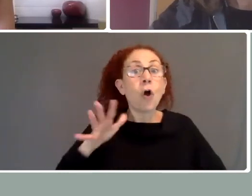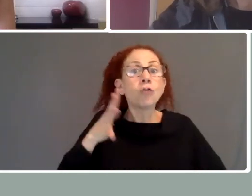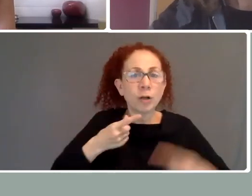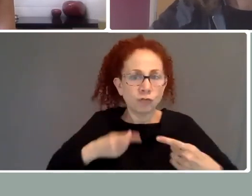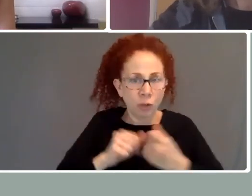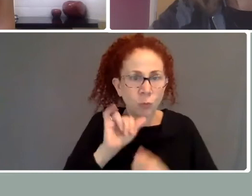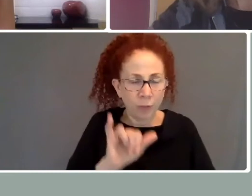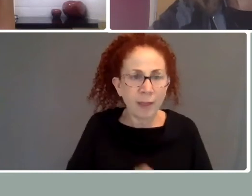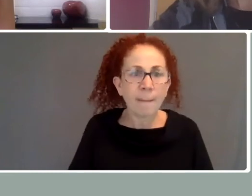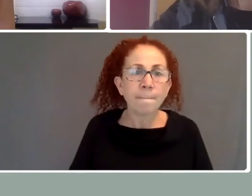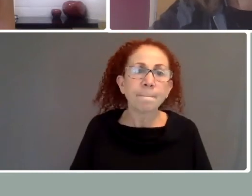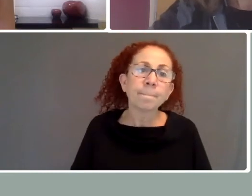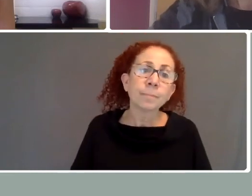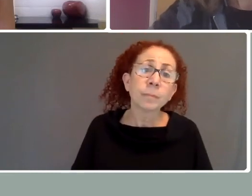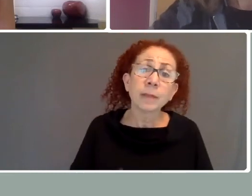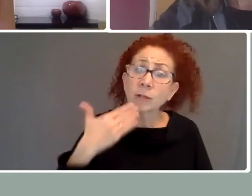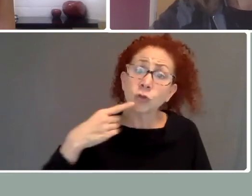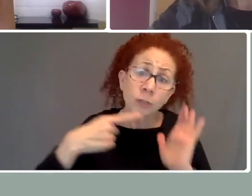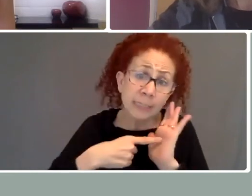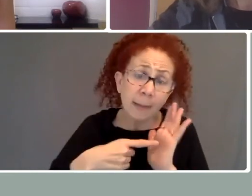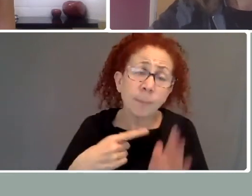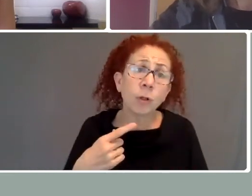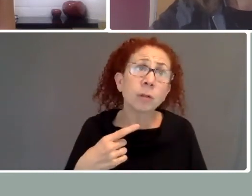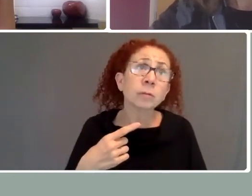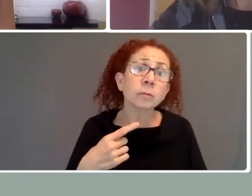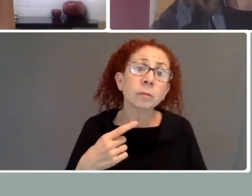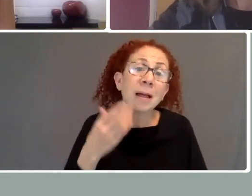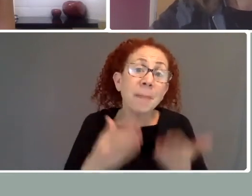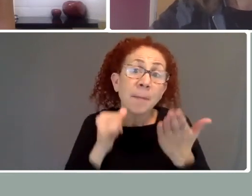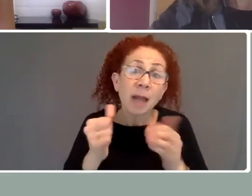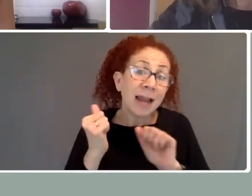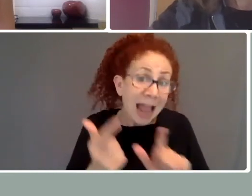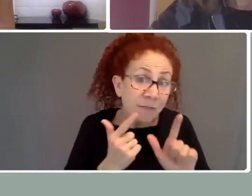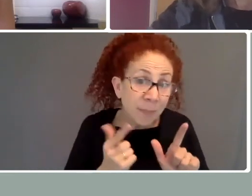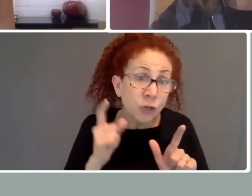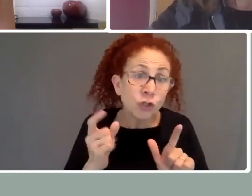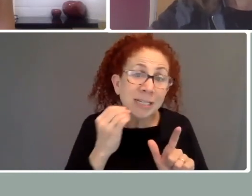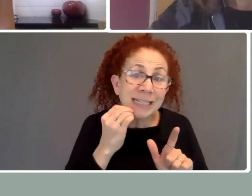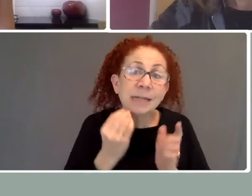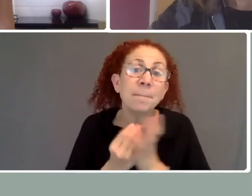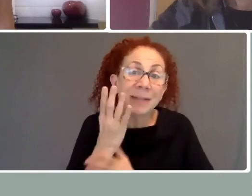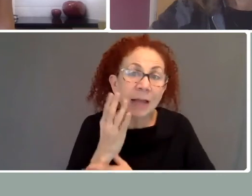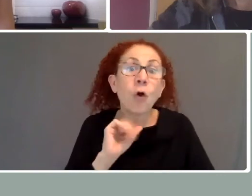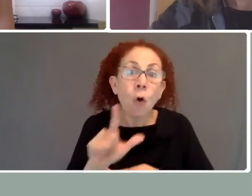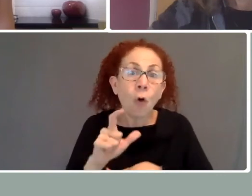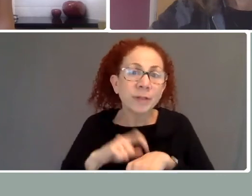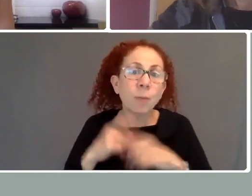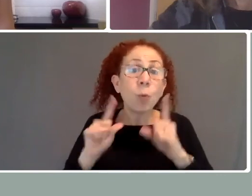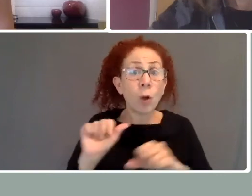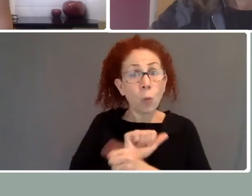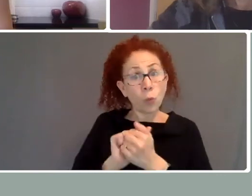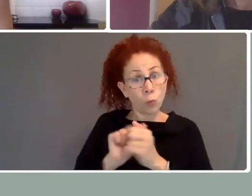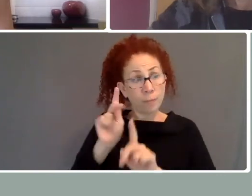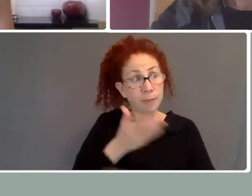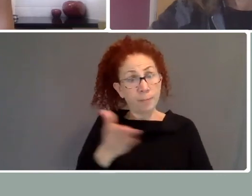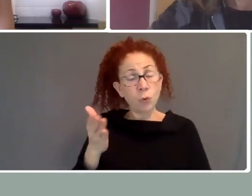it, right? And so that's a good example when maybe not everyone should be eating plant-based all the time. So when I work with people who